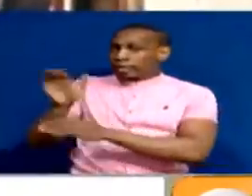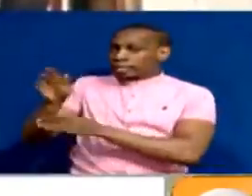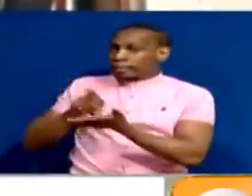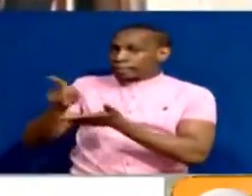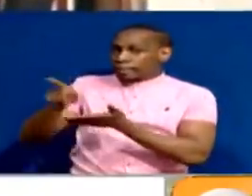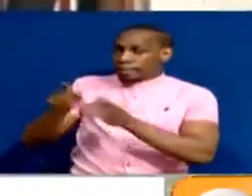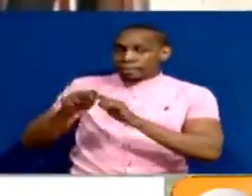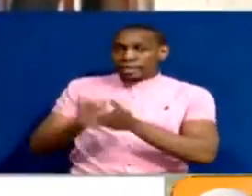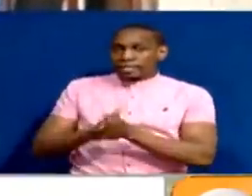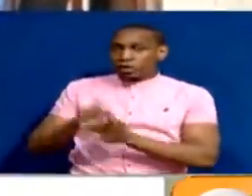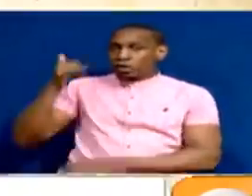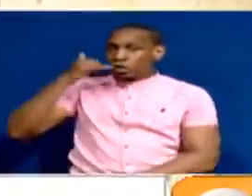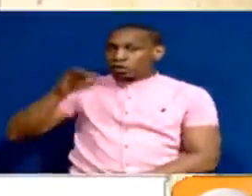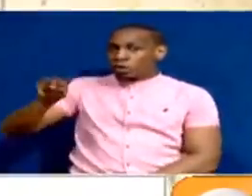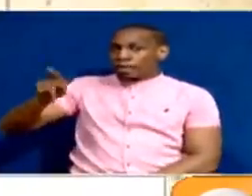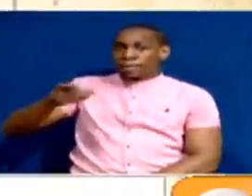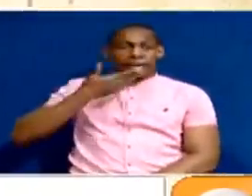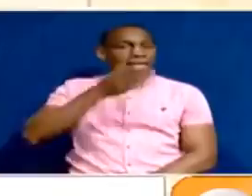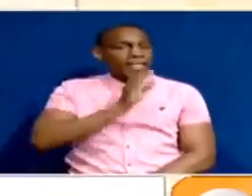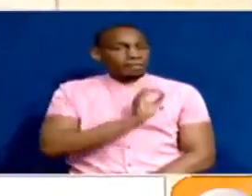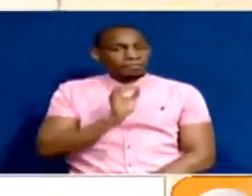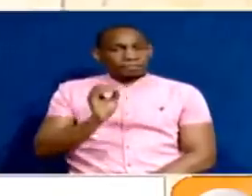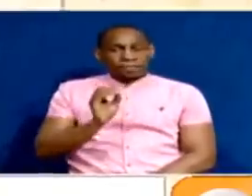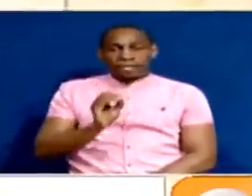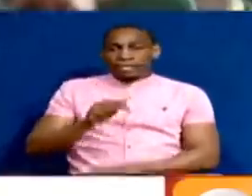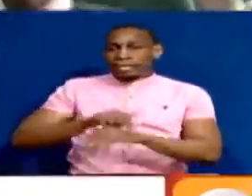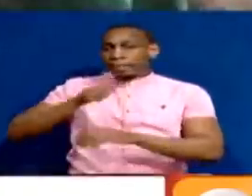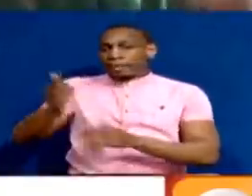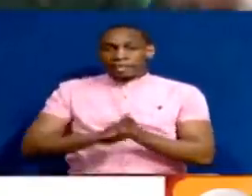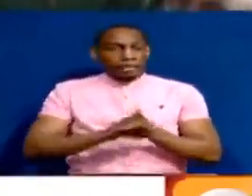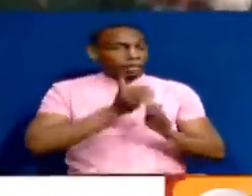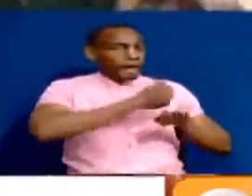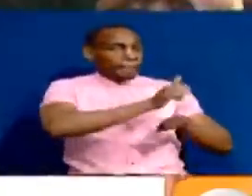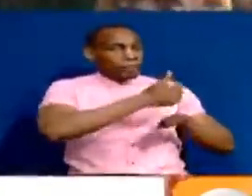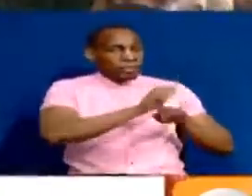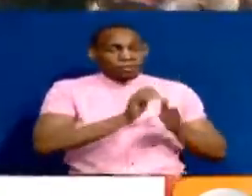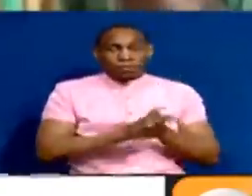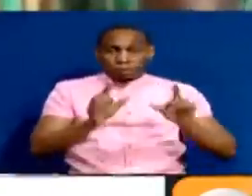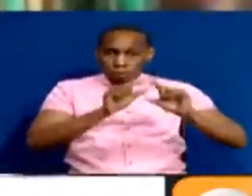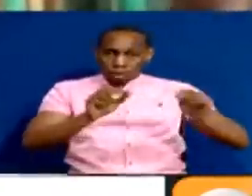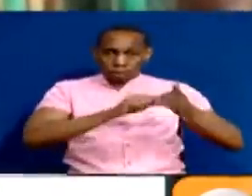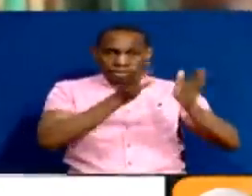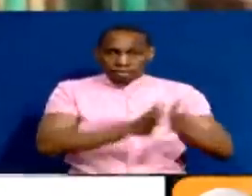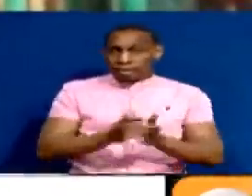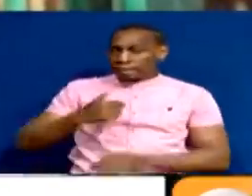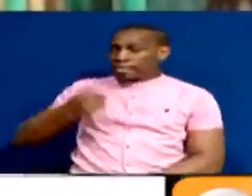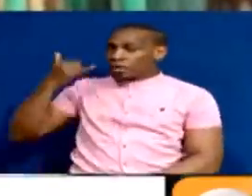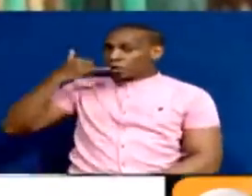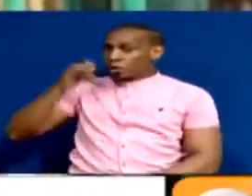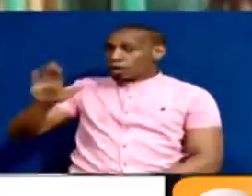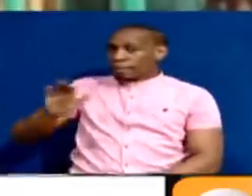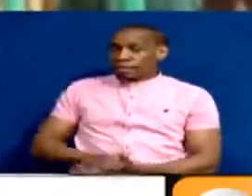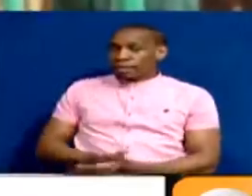payments, but their calls to the MP went unanswered, or sometimes they were abused, so he claims. Mimi nampigia